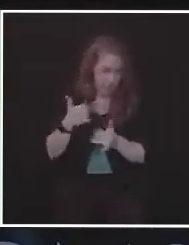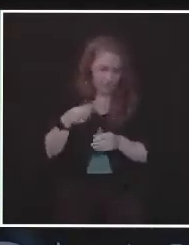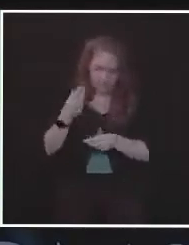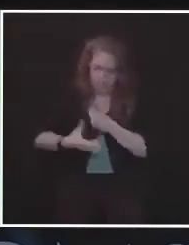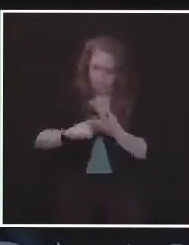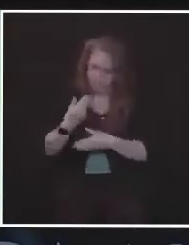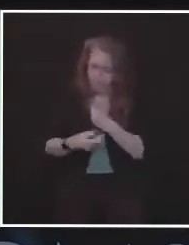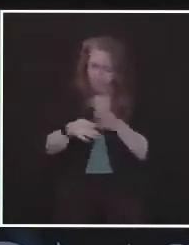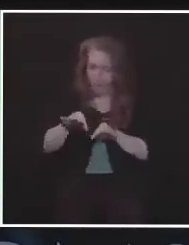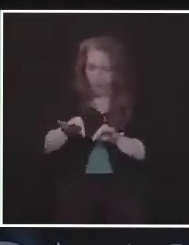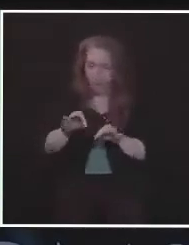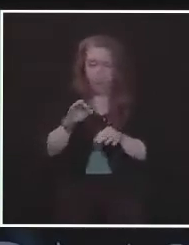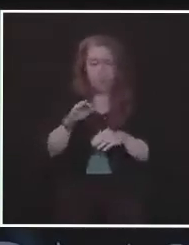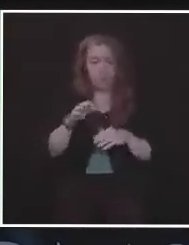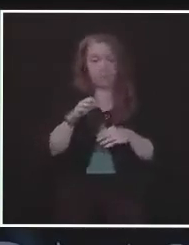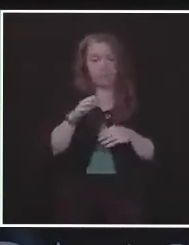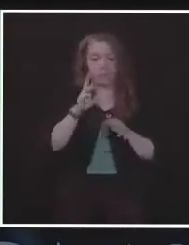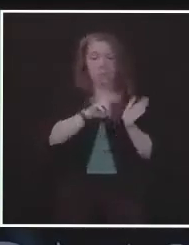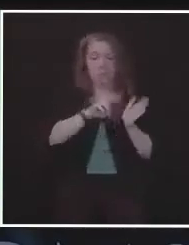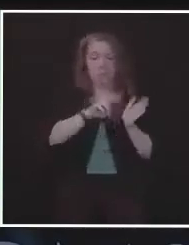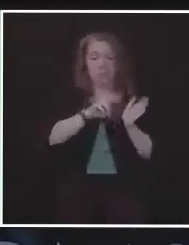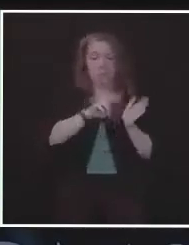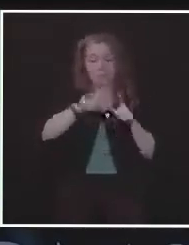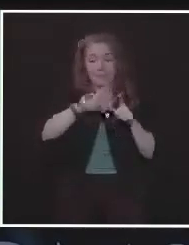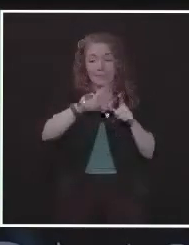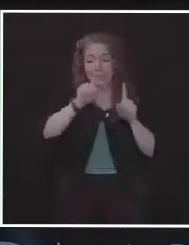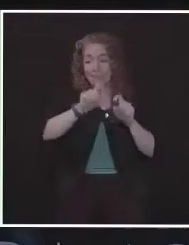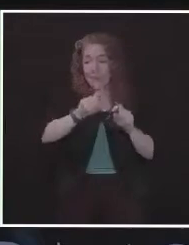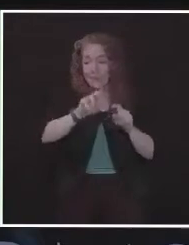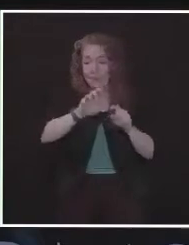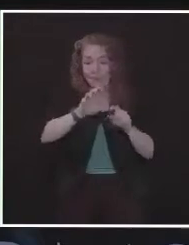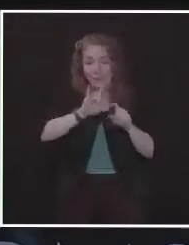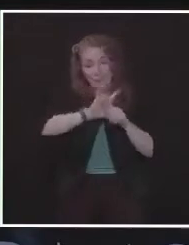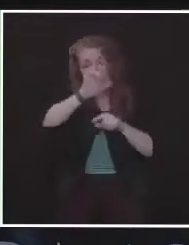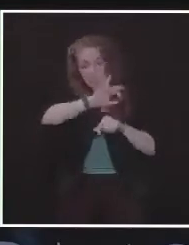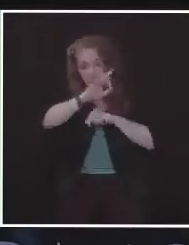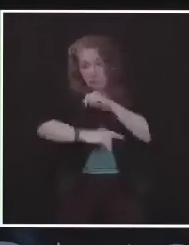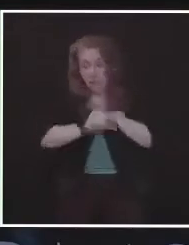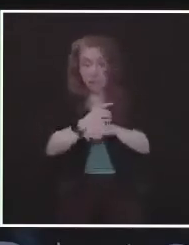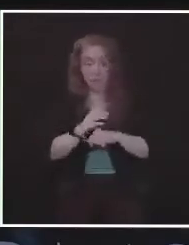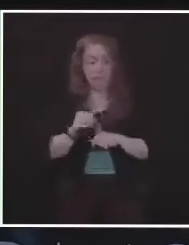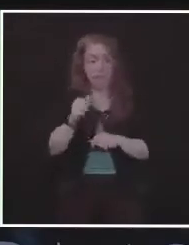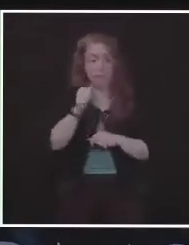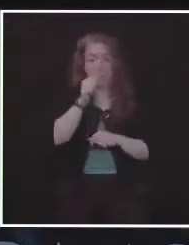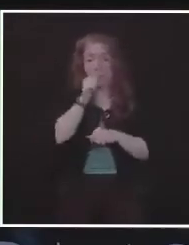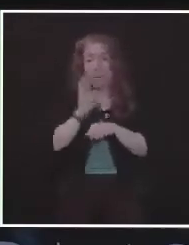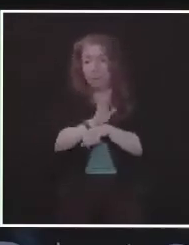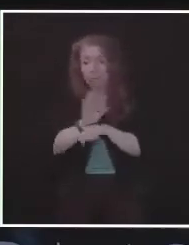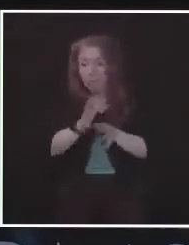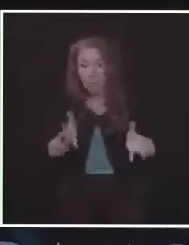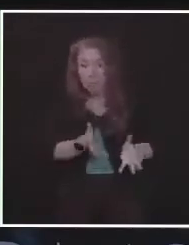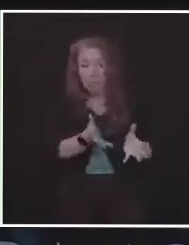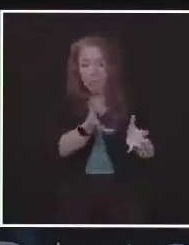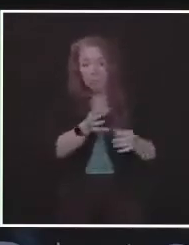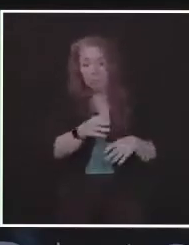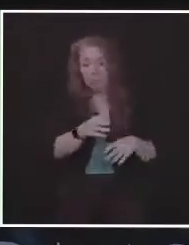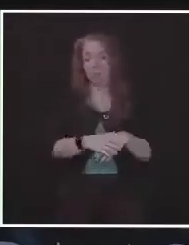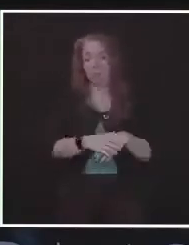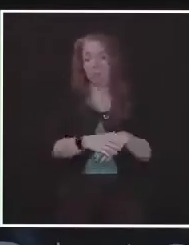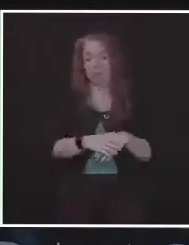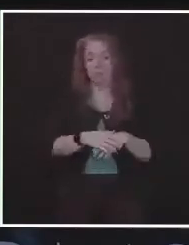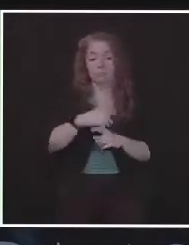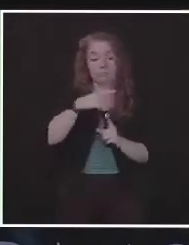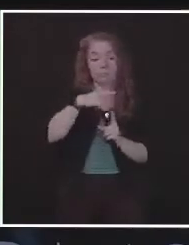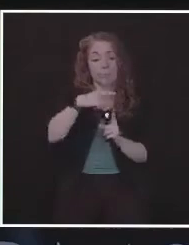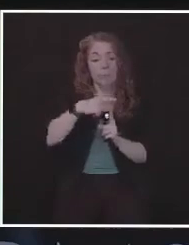Station to test flights and crew rotation missions with the Commercial Crew Program, as well as the stacking and verification of